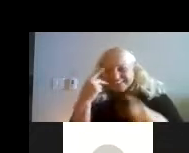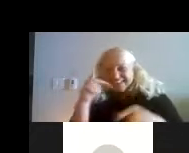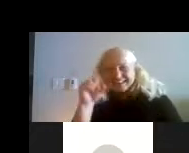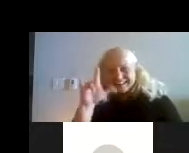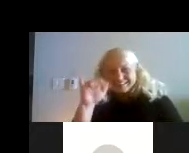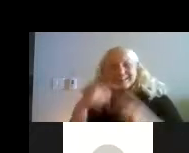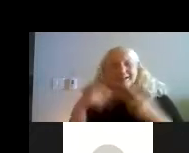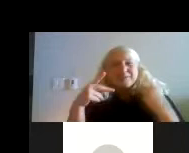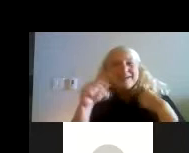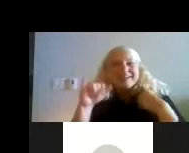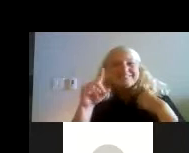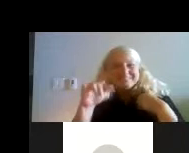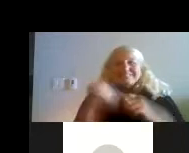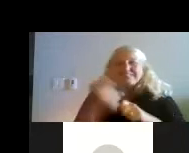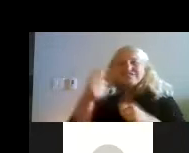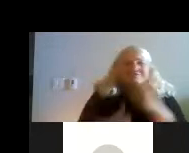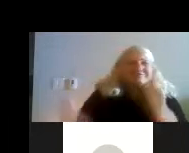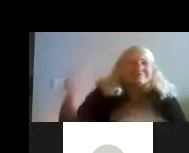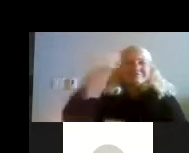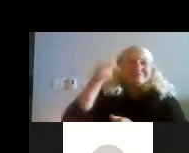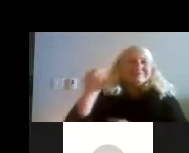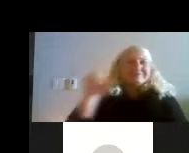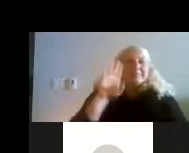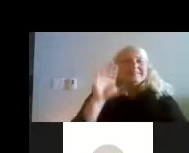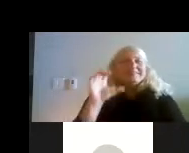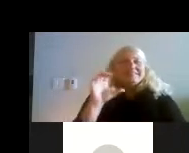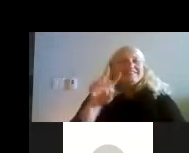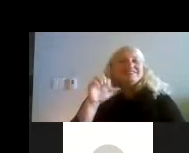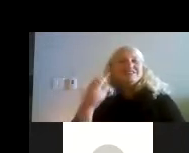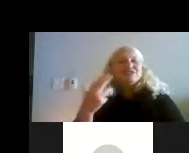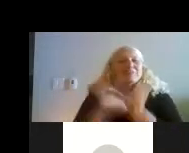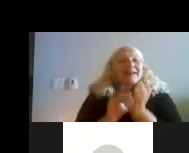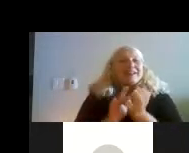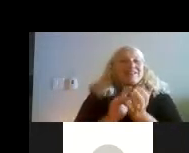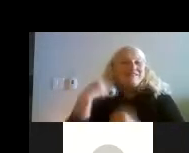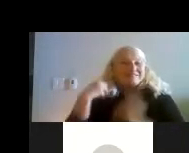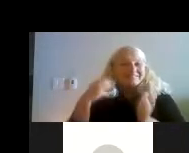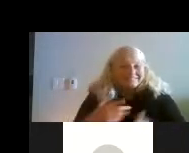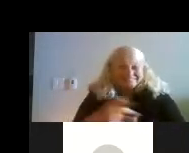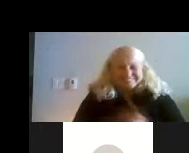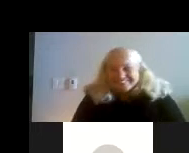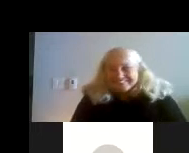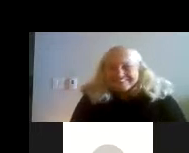Daly, who's the VP and Chief Medical Health Officer. Next.